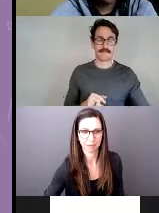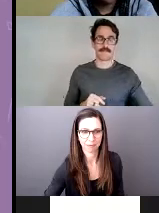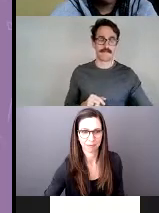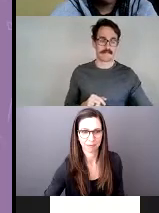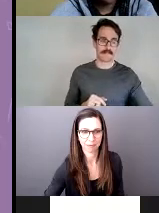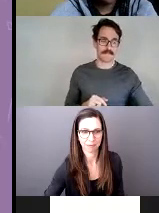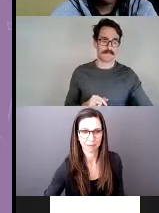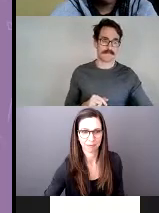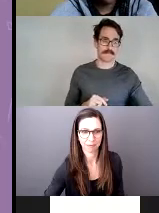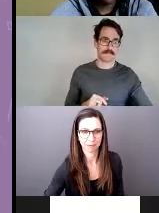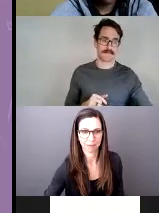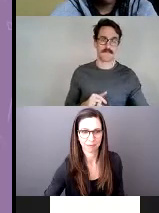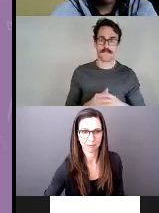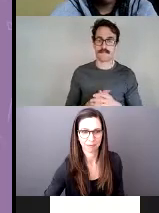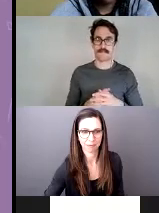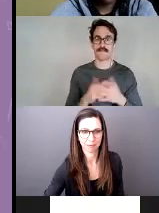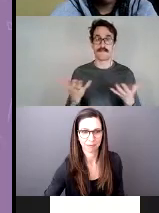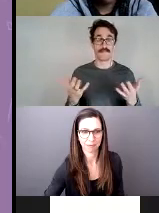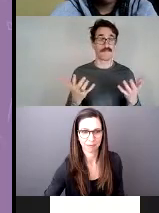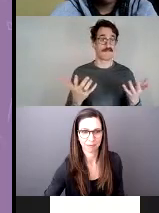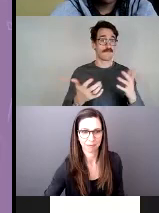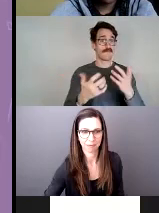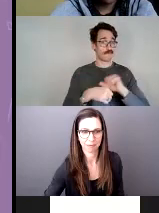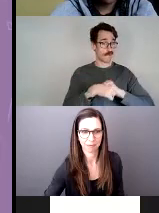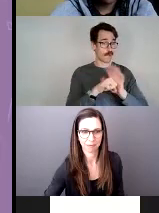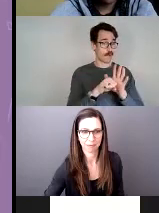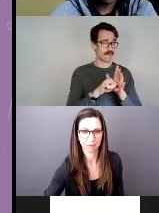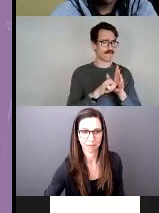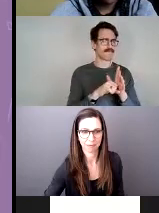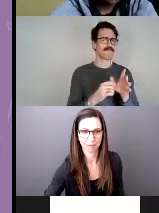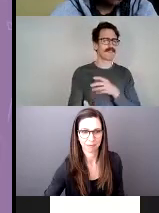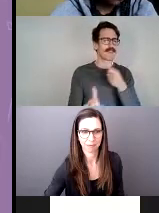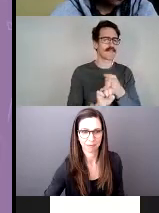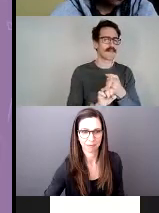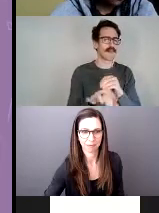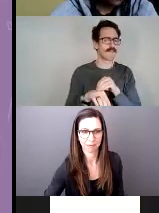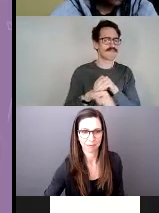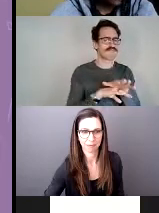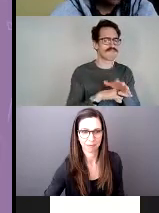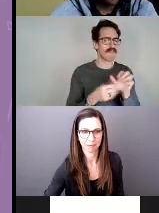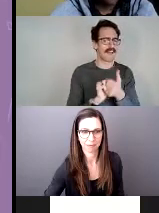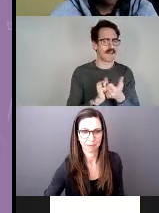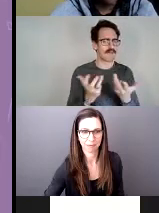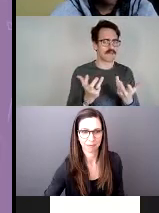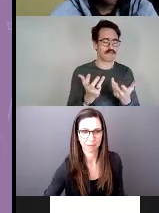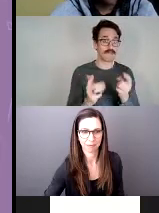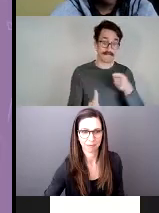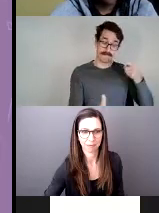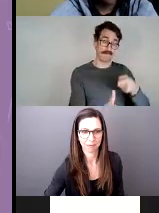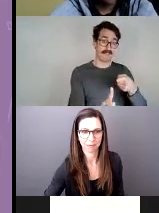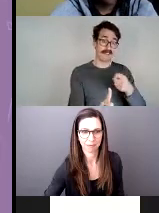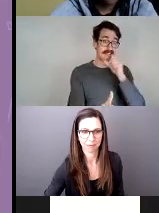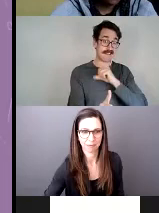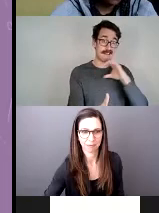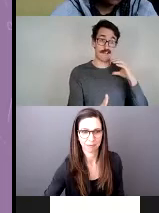Now, the impact of COVID-19, when we look at specifically, through the senior safety line, we're seeing